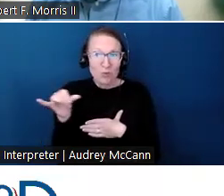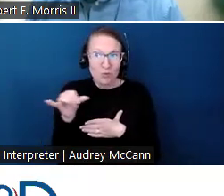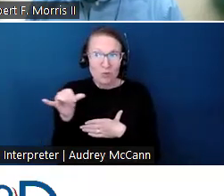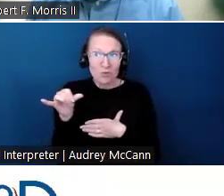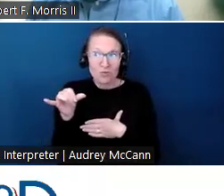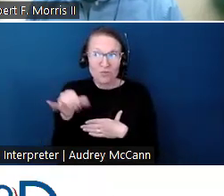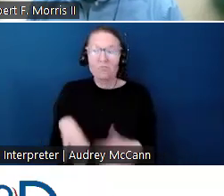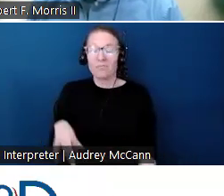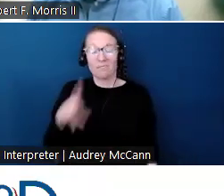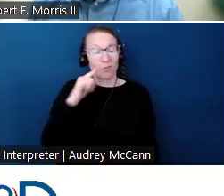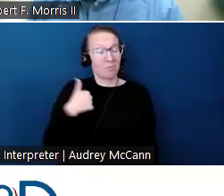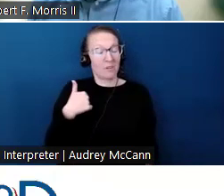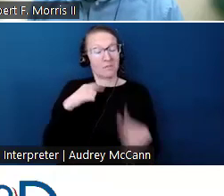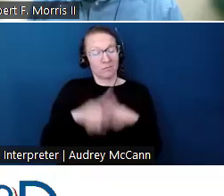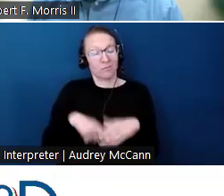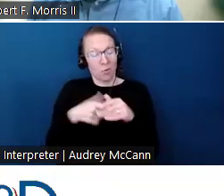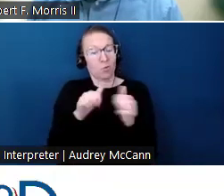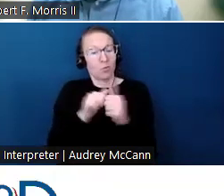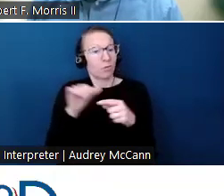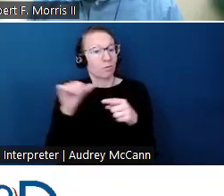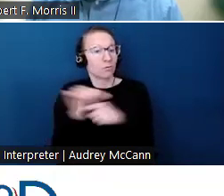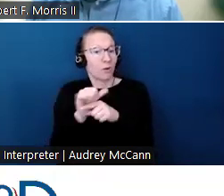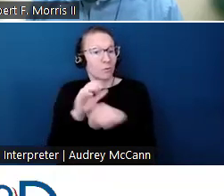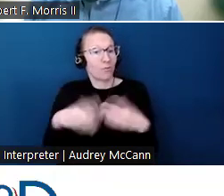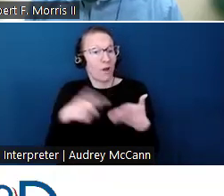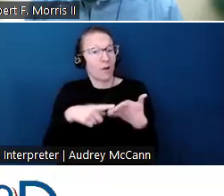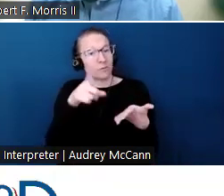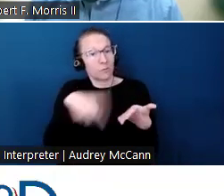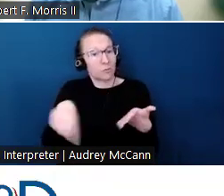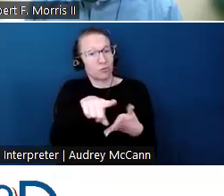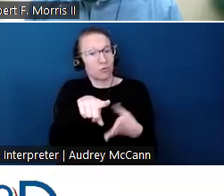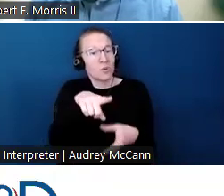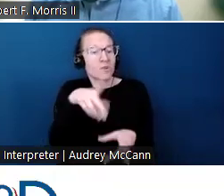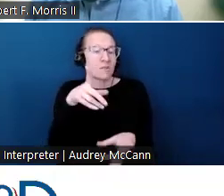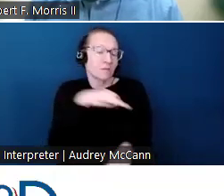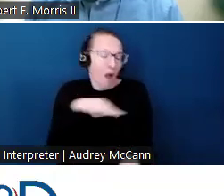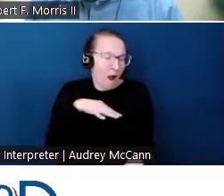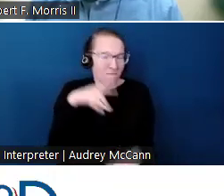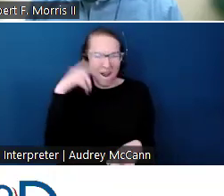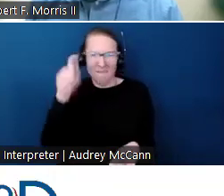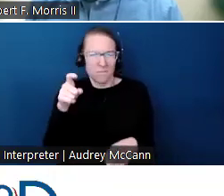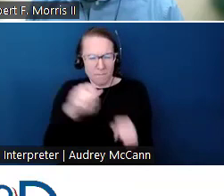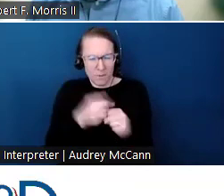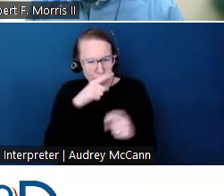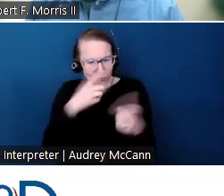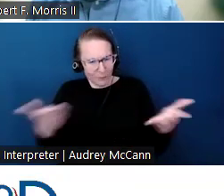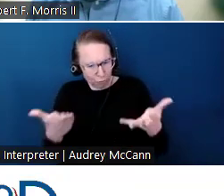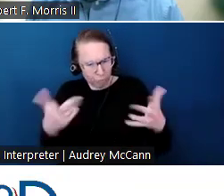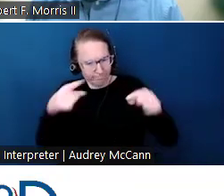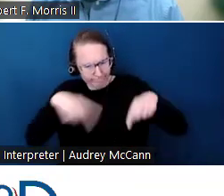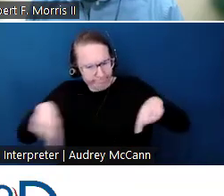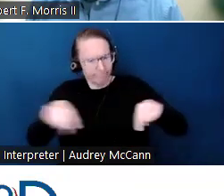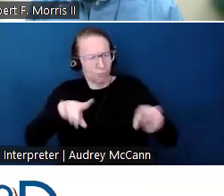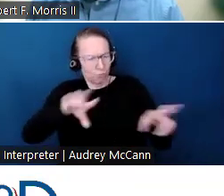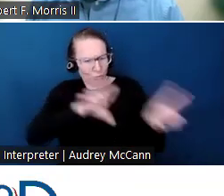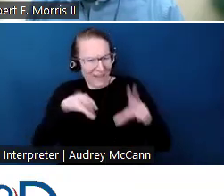for me, it starts with the training that's provided to the staff. We need to make sure that staff are ready and able to provide